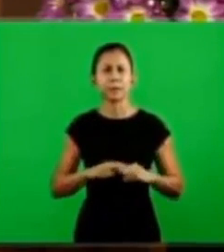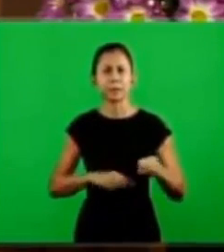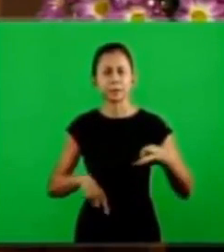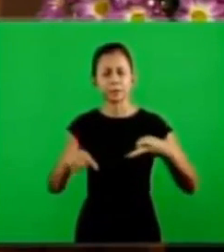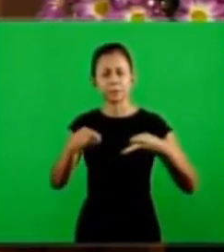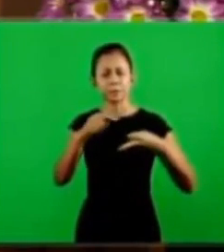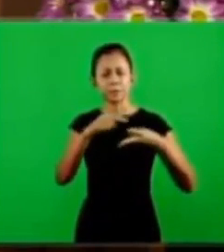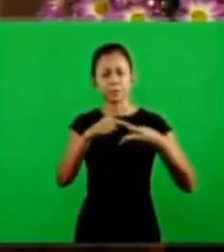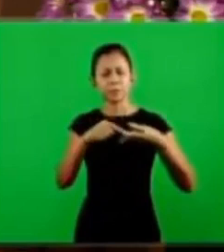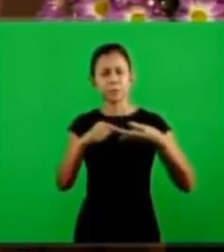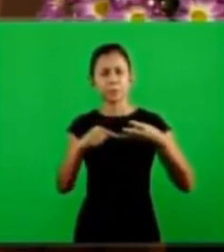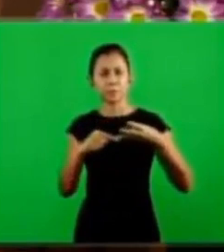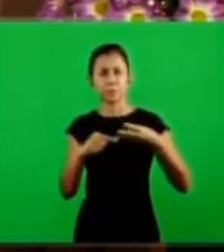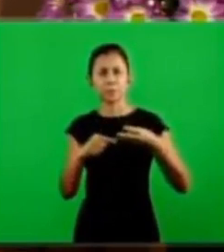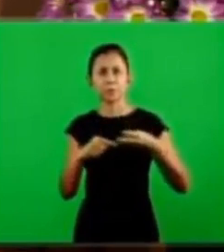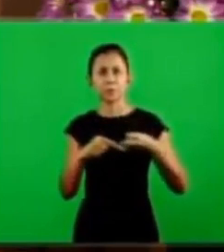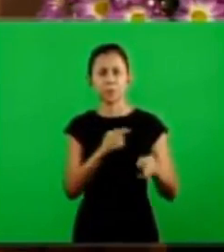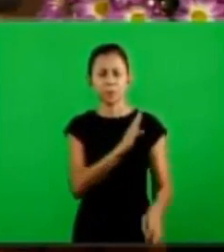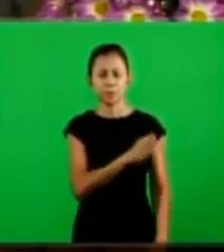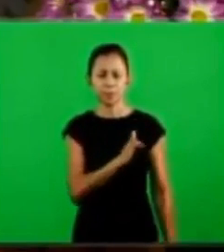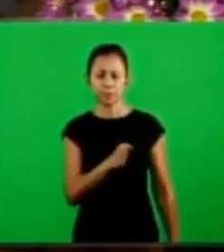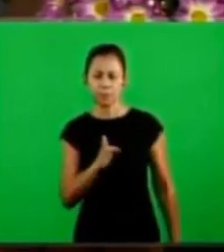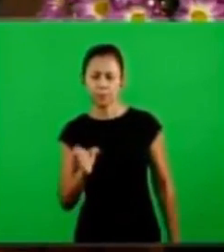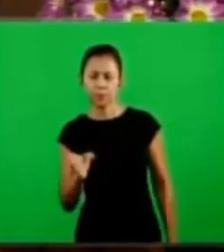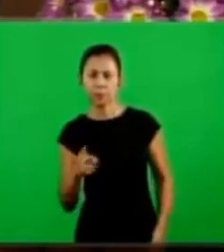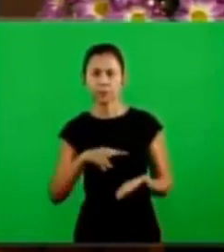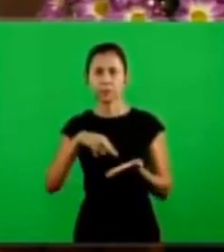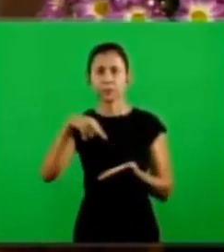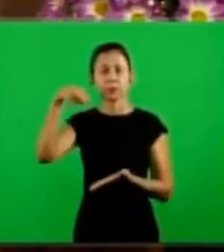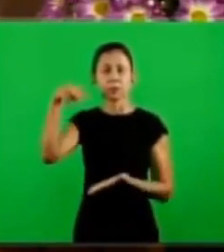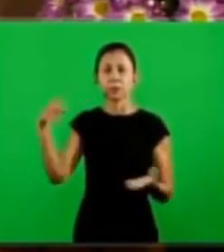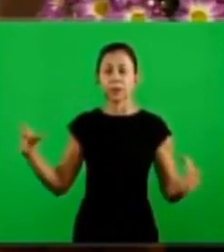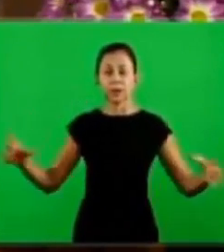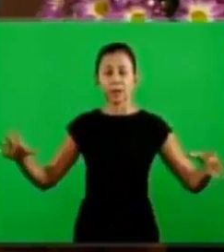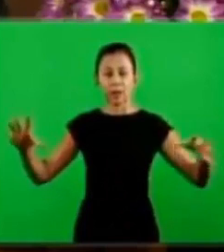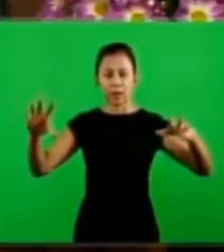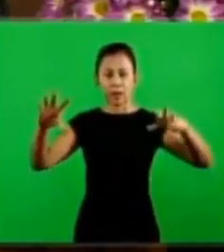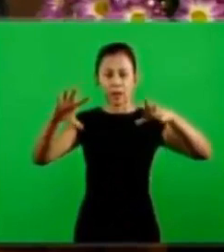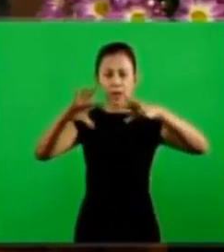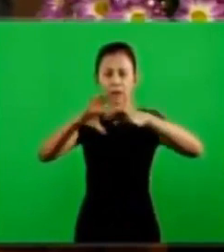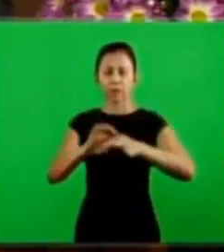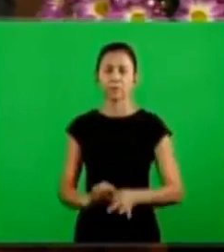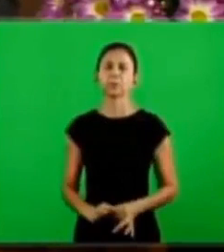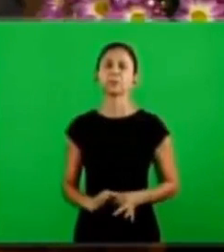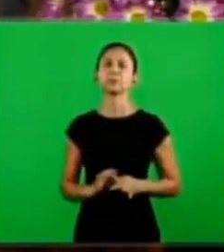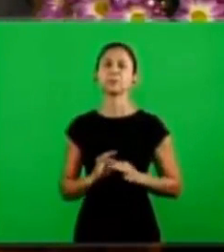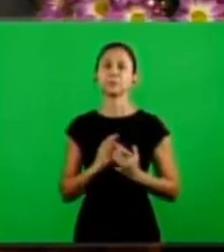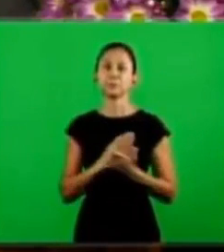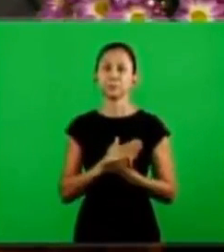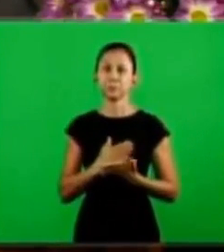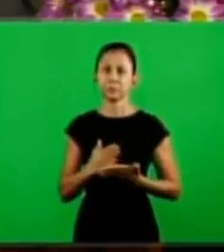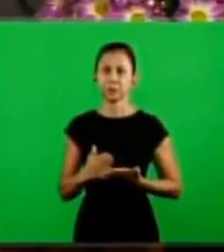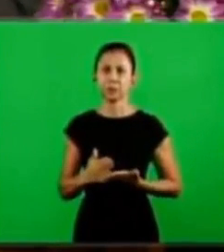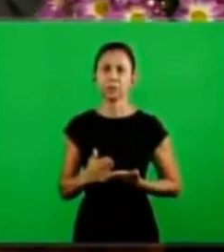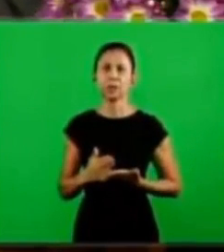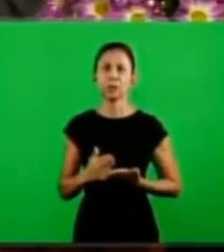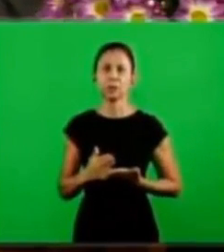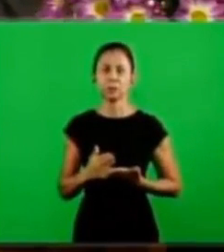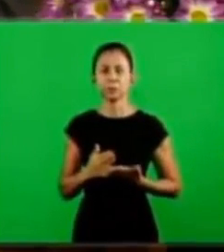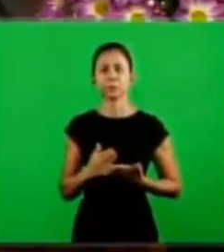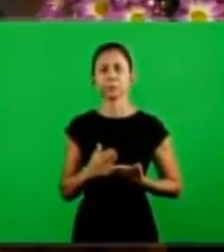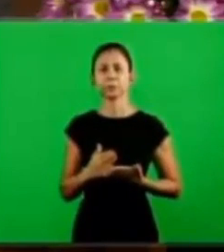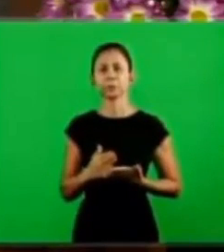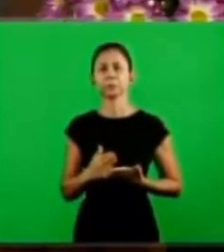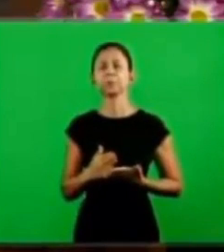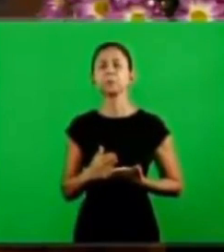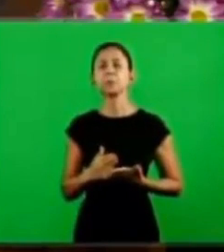So you're going to see why, in these three most important moments, this fellowship was recovered.